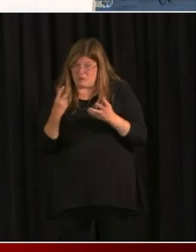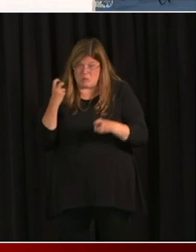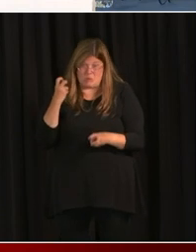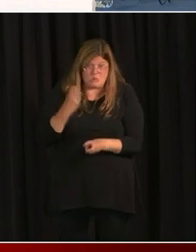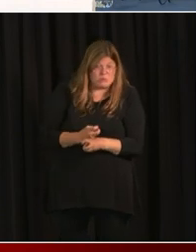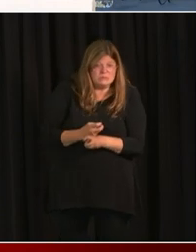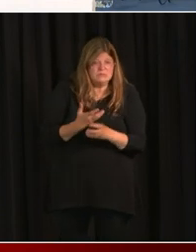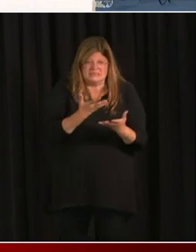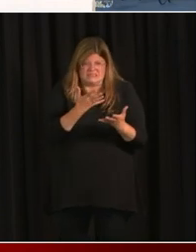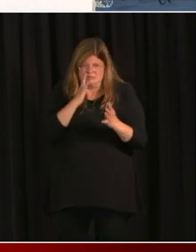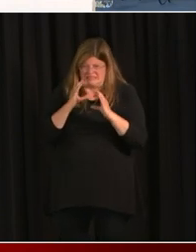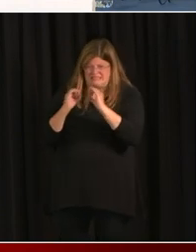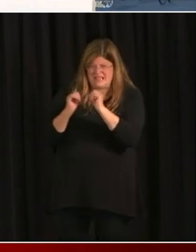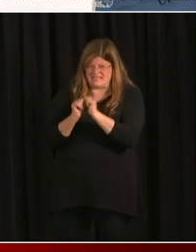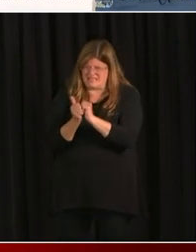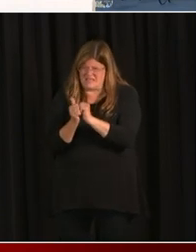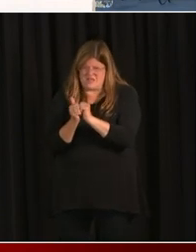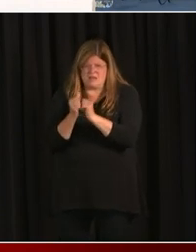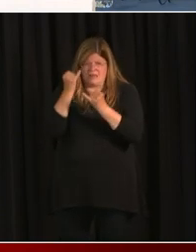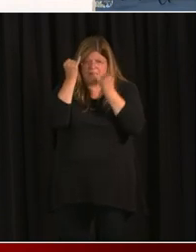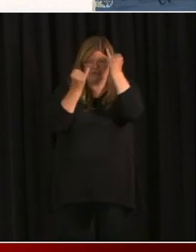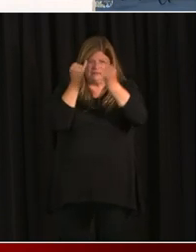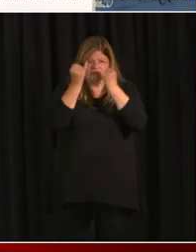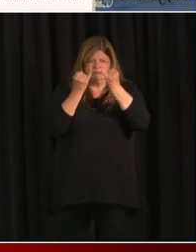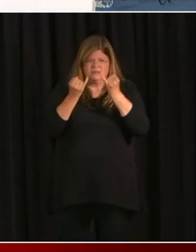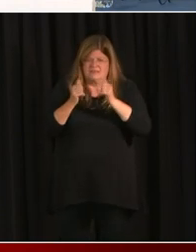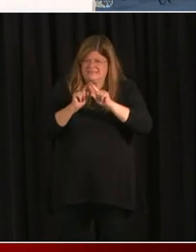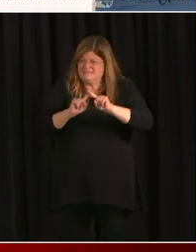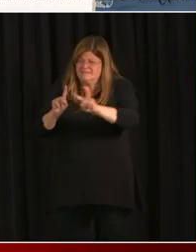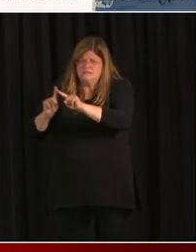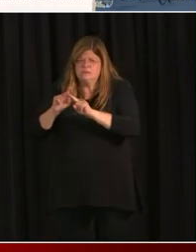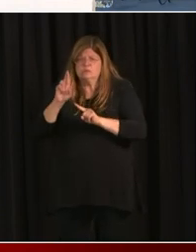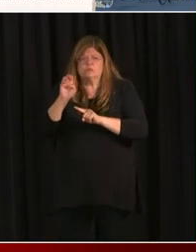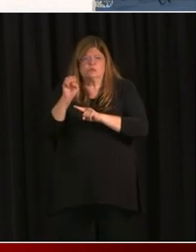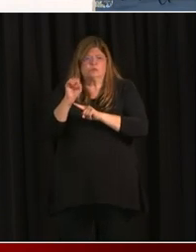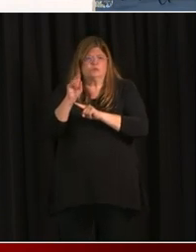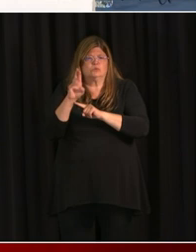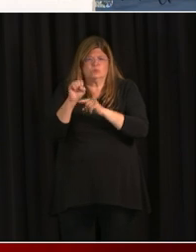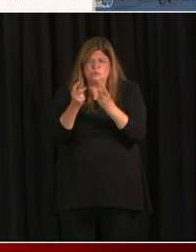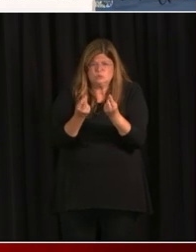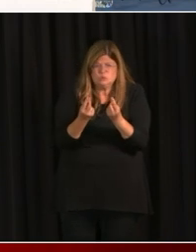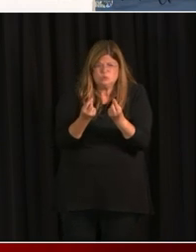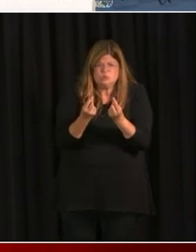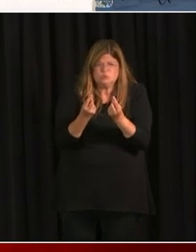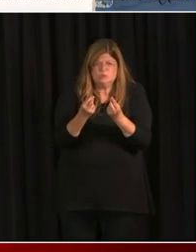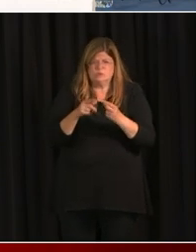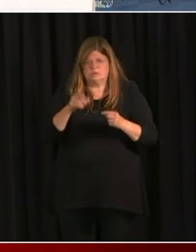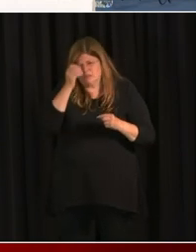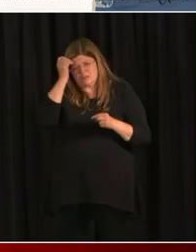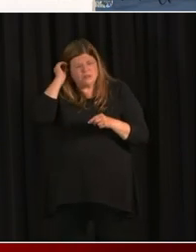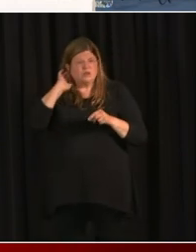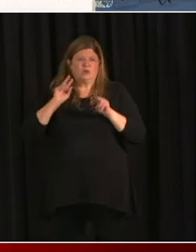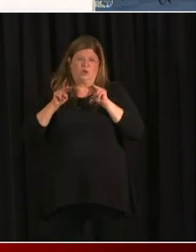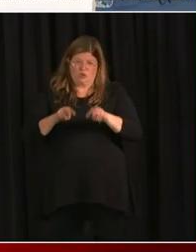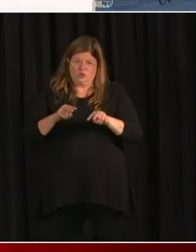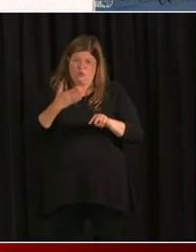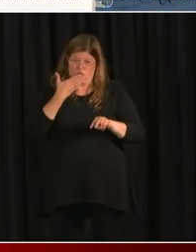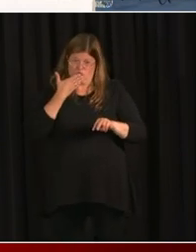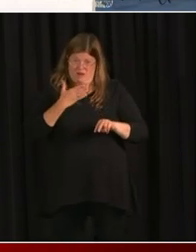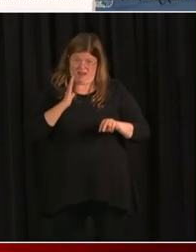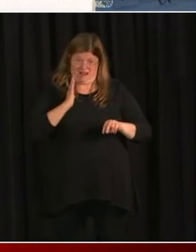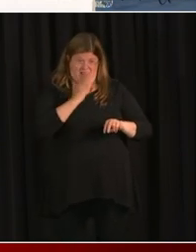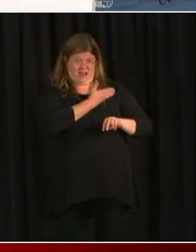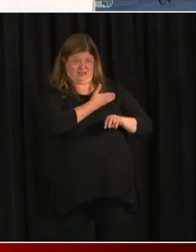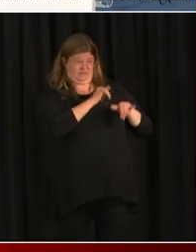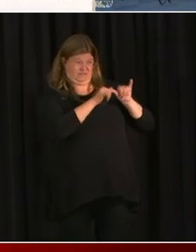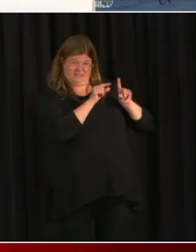homes, or don't have the ability to quarantine, et cetera. One of the metrics that looks really good in our internal metrics is